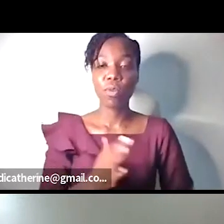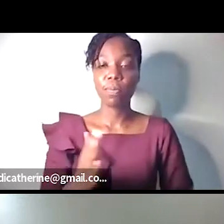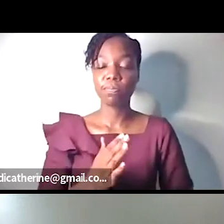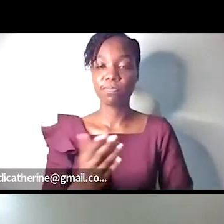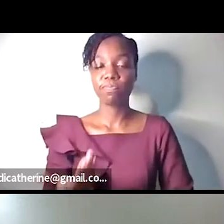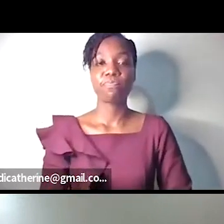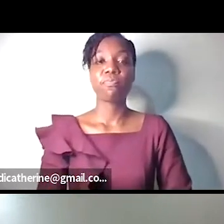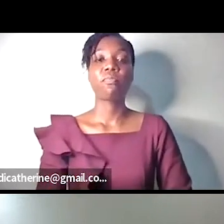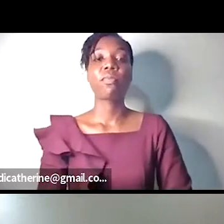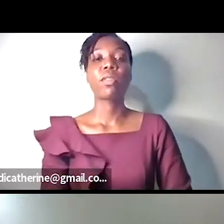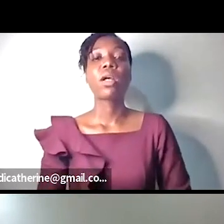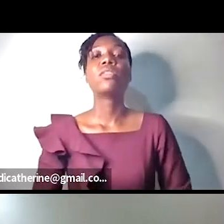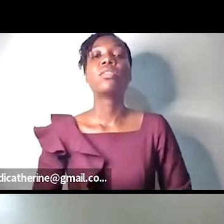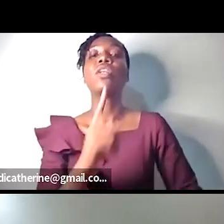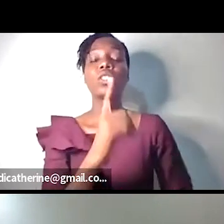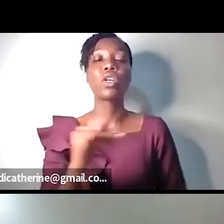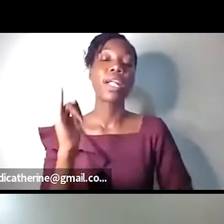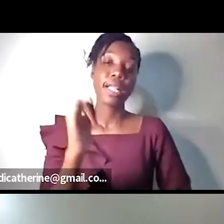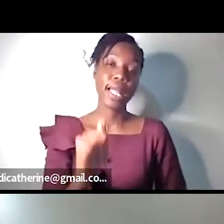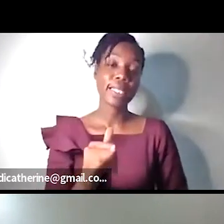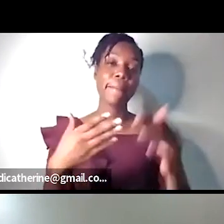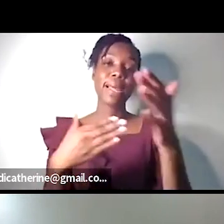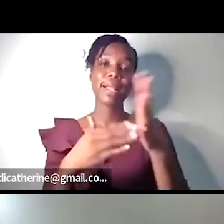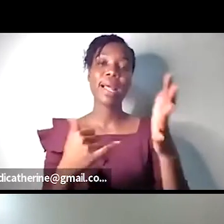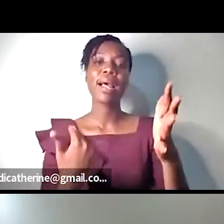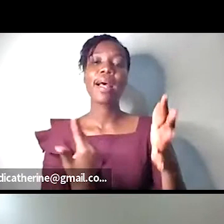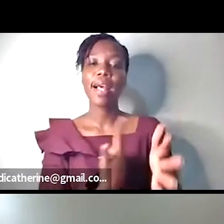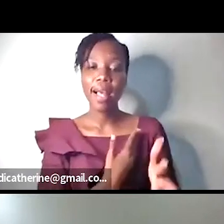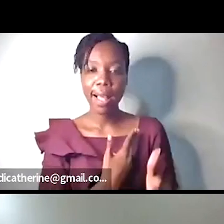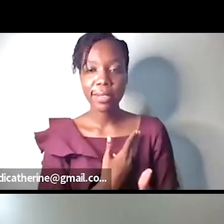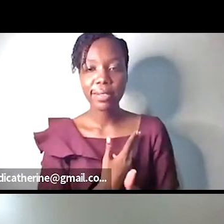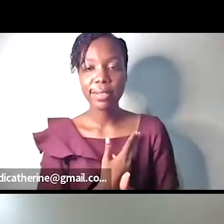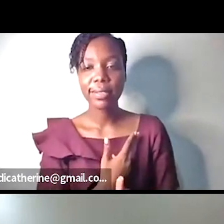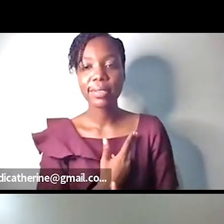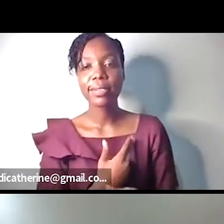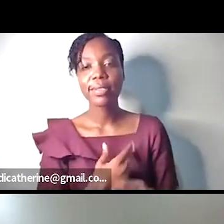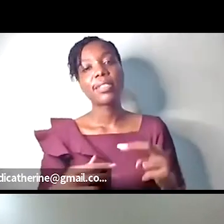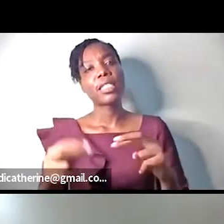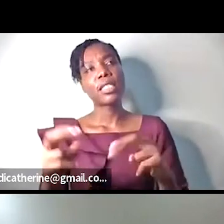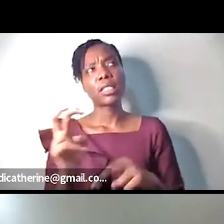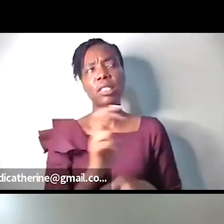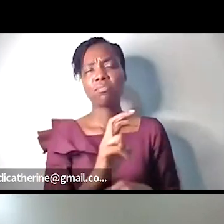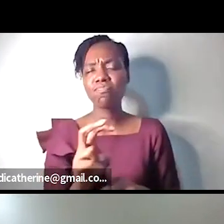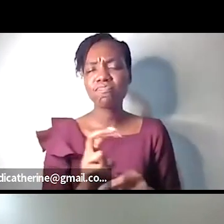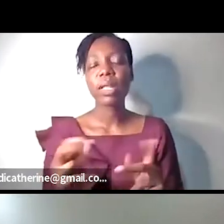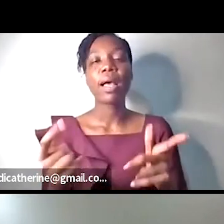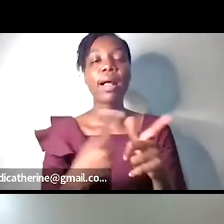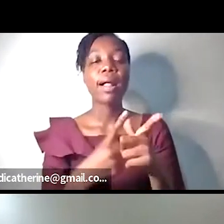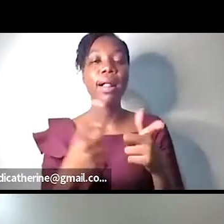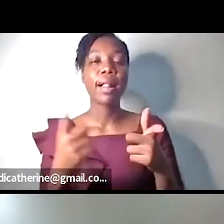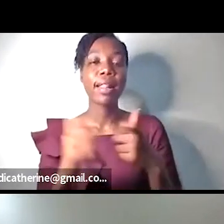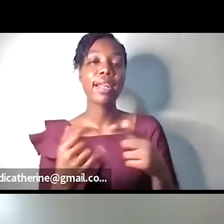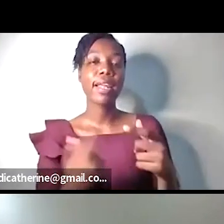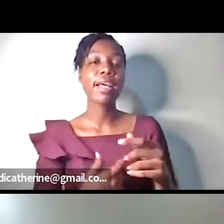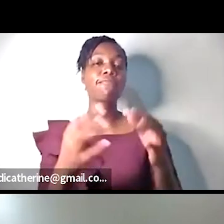So this is a very barrier that we are still looking around, that we are still counting in so